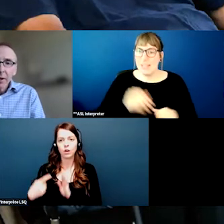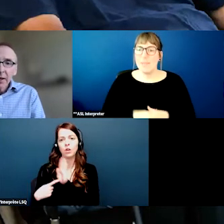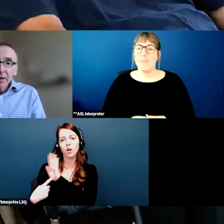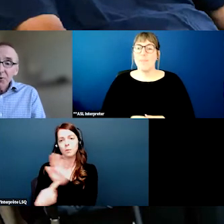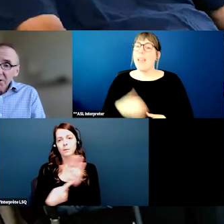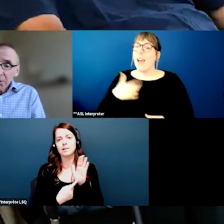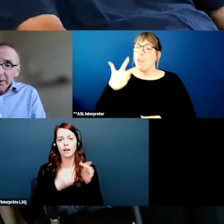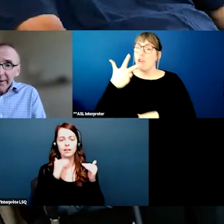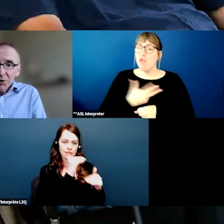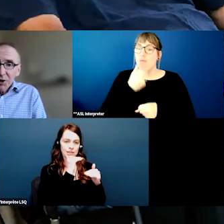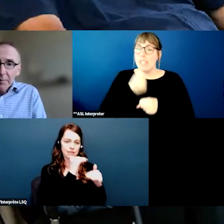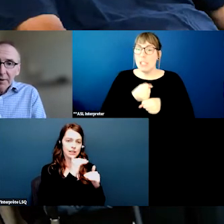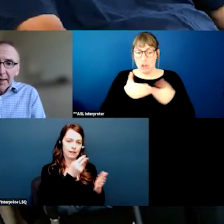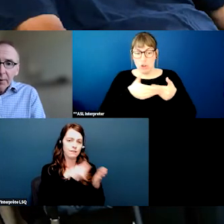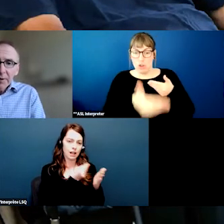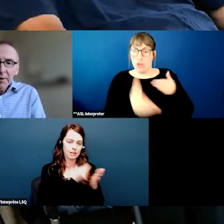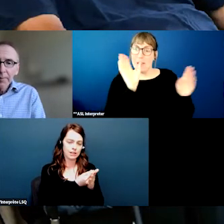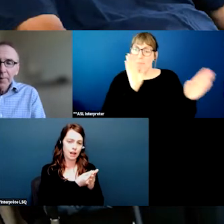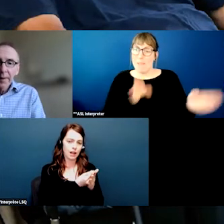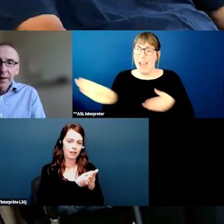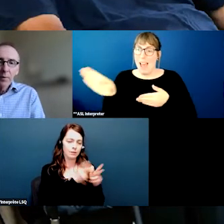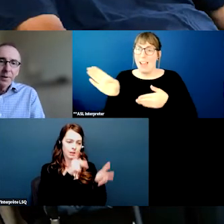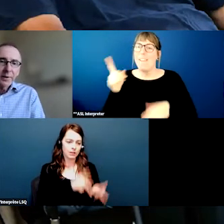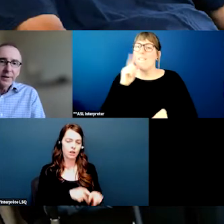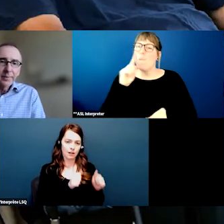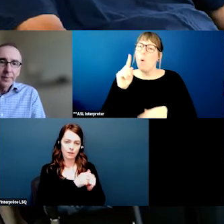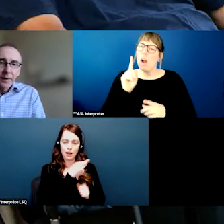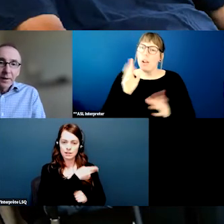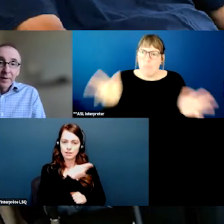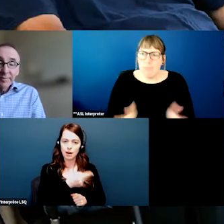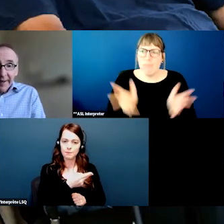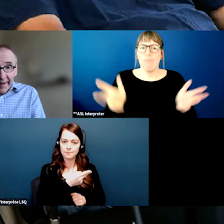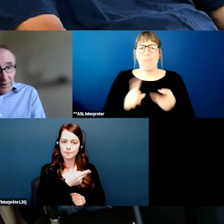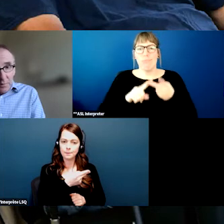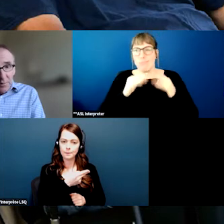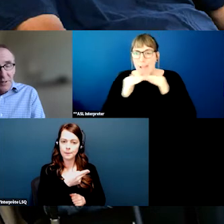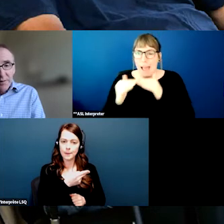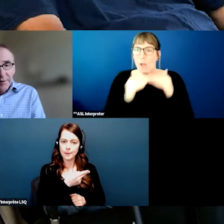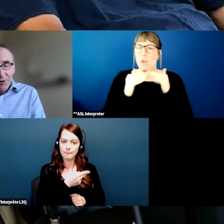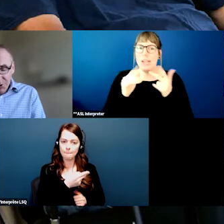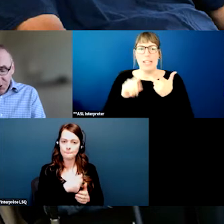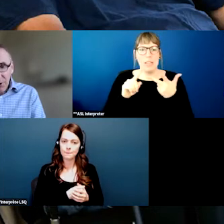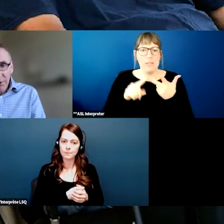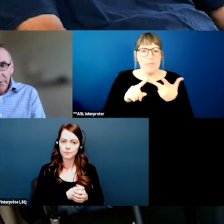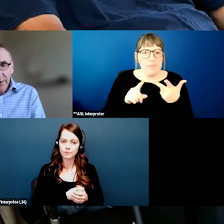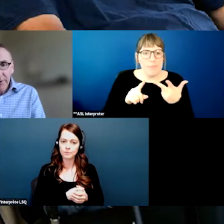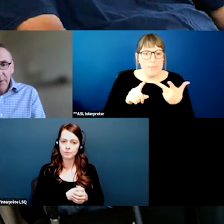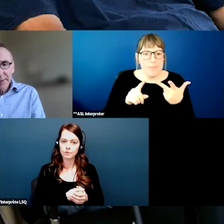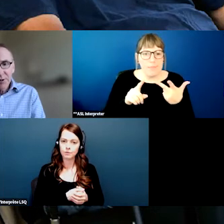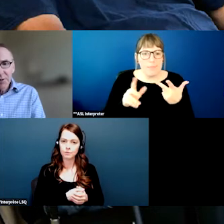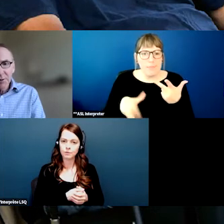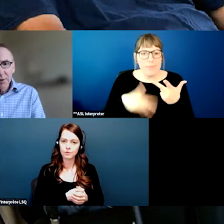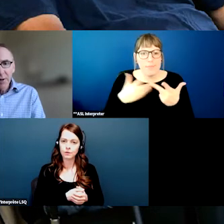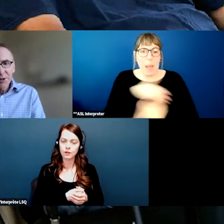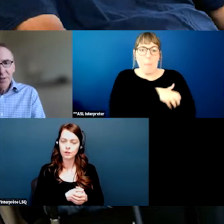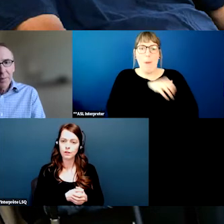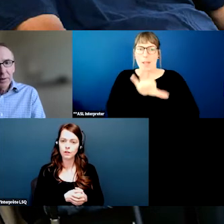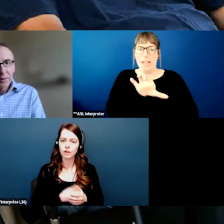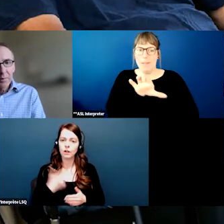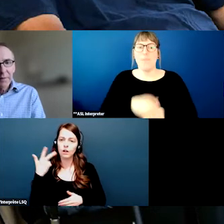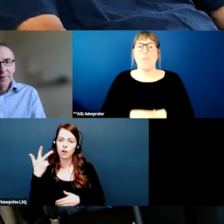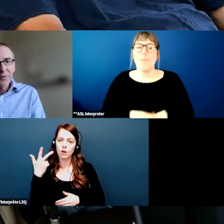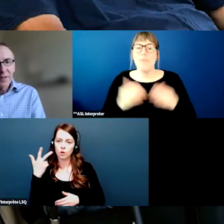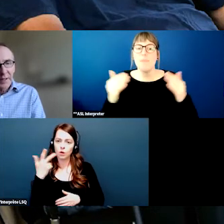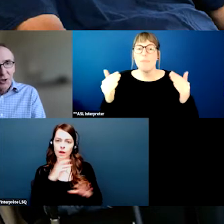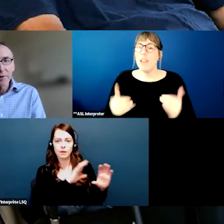3-year strategic plan, Champion Equity and Empowerability. In fact, we see financial security as not just a